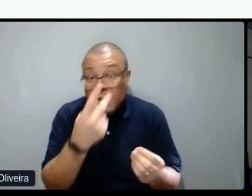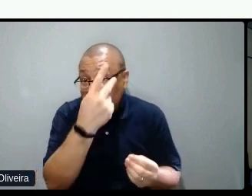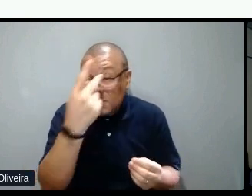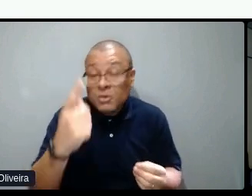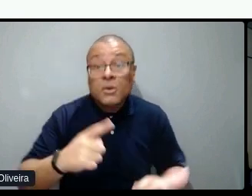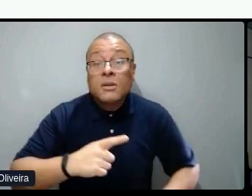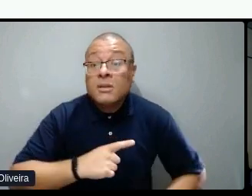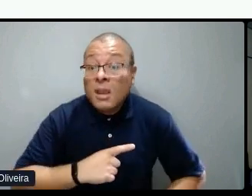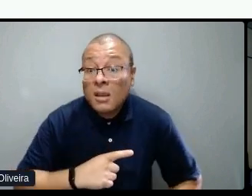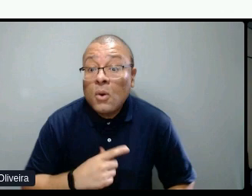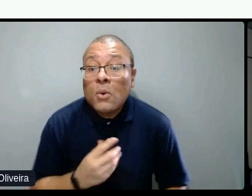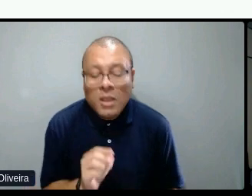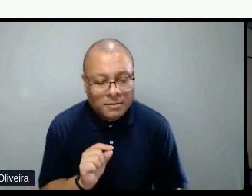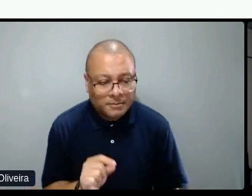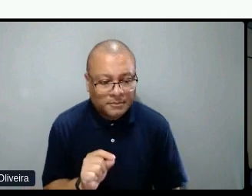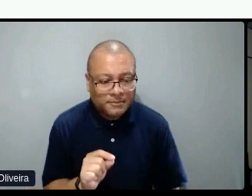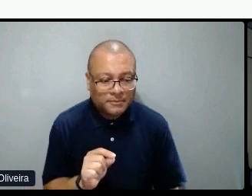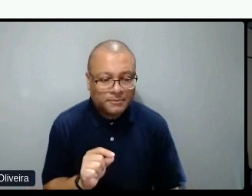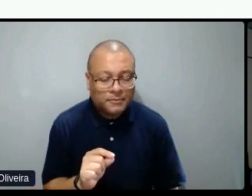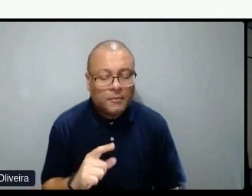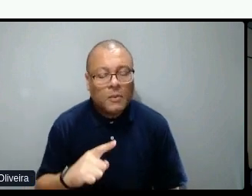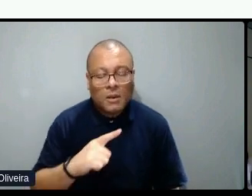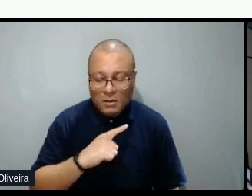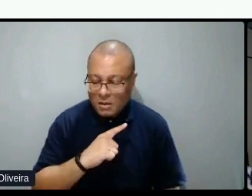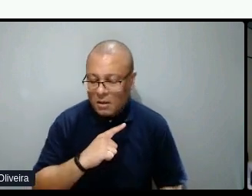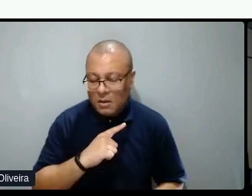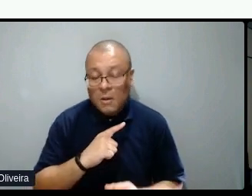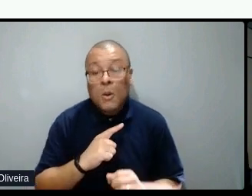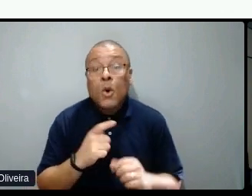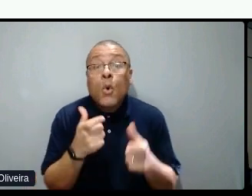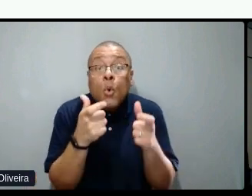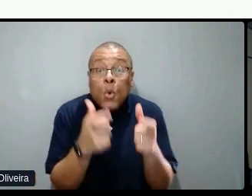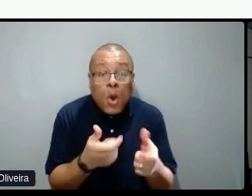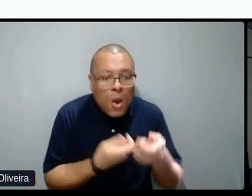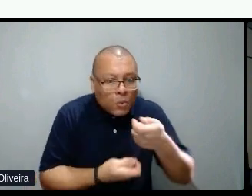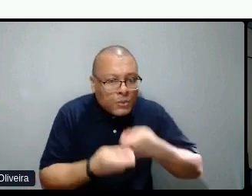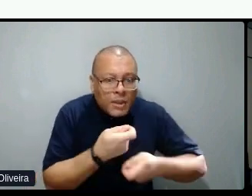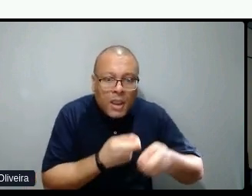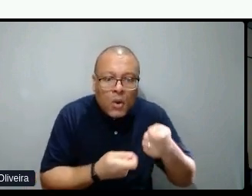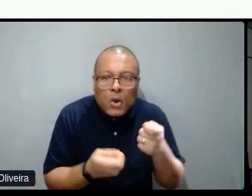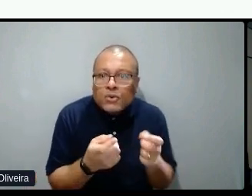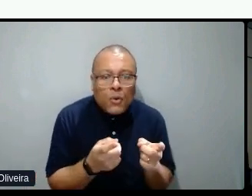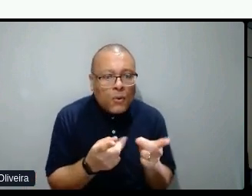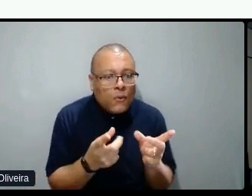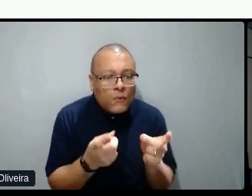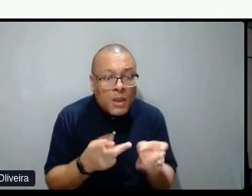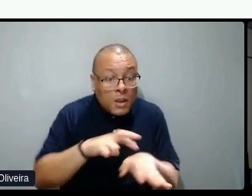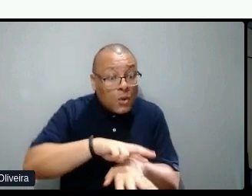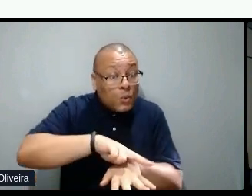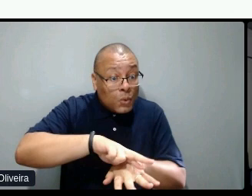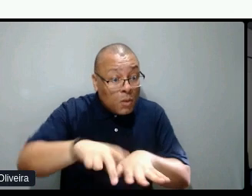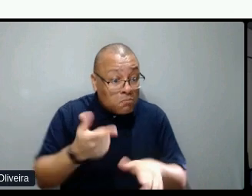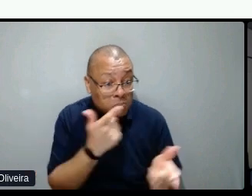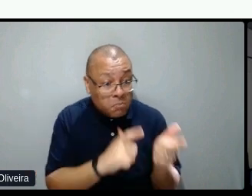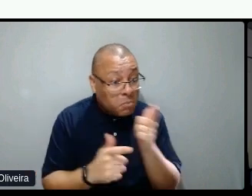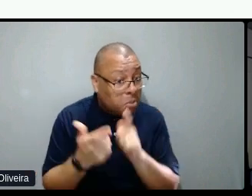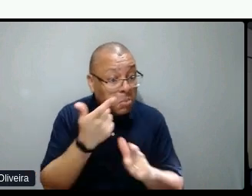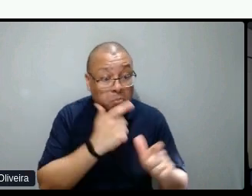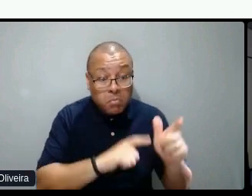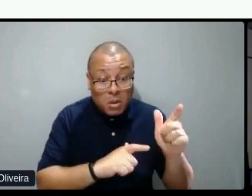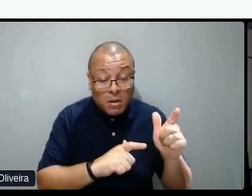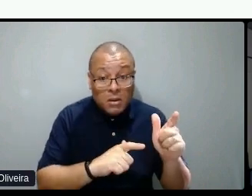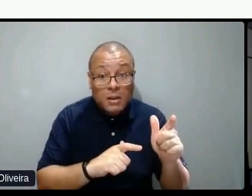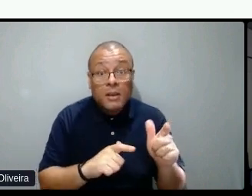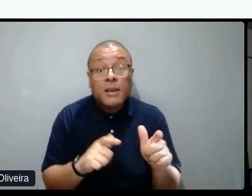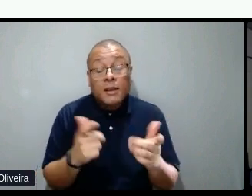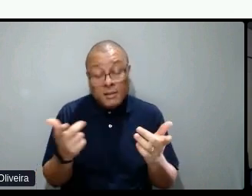and to reach a higher market or a bigger market, we also need diversity. There's also a part